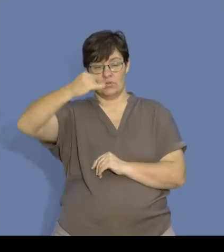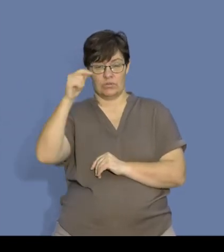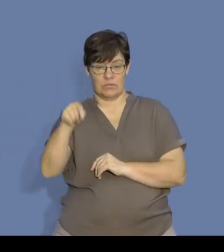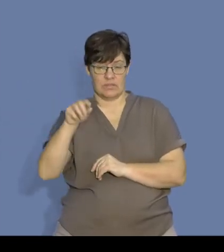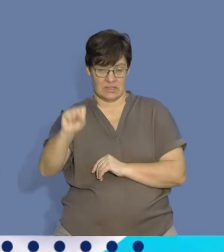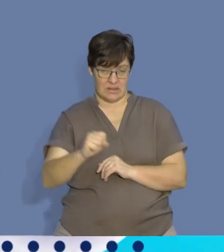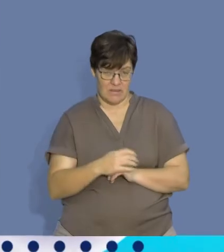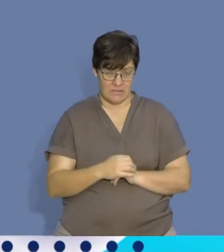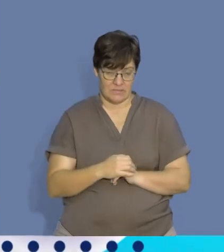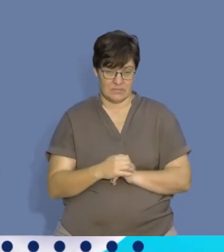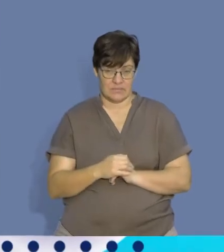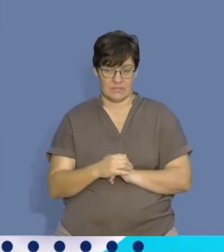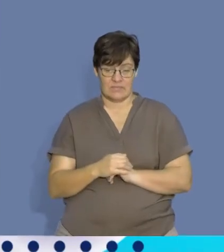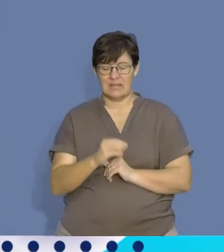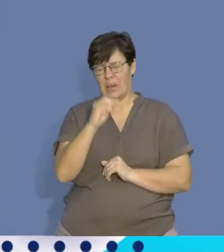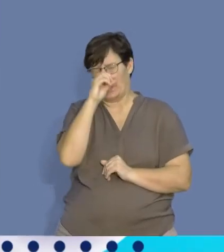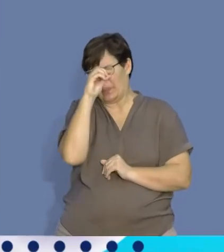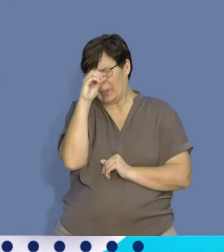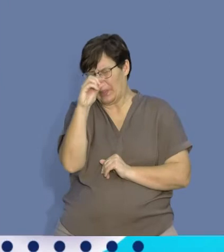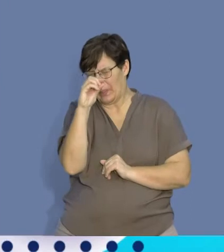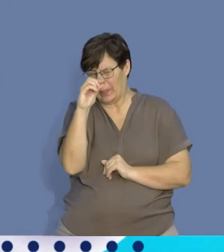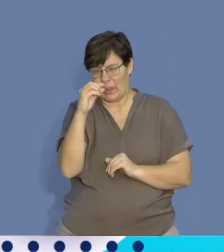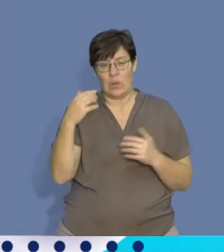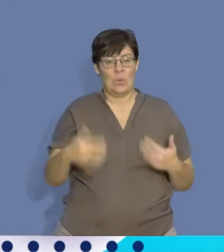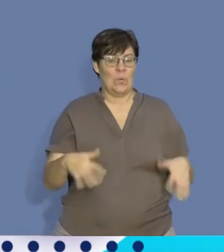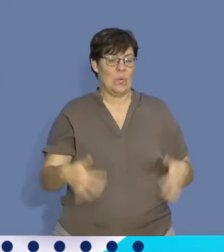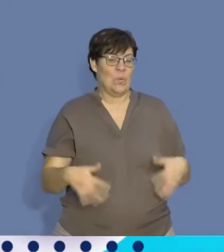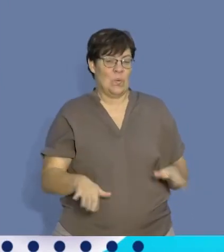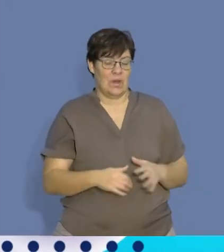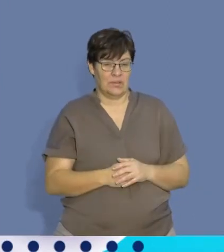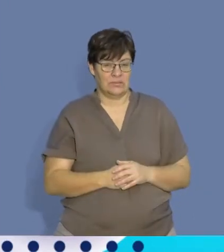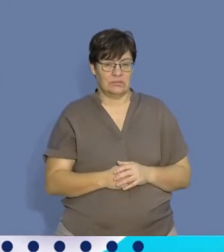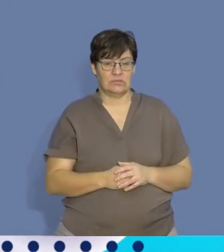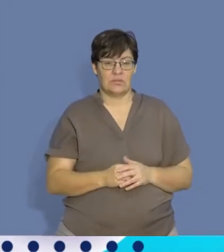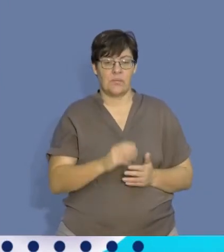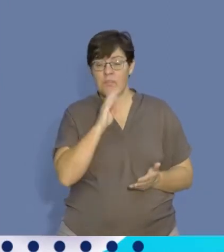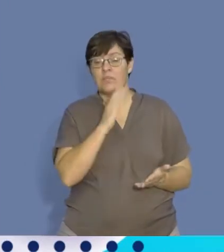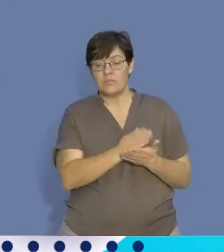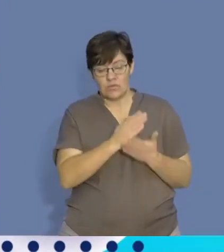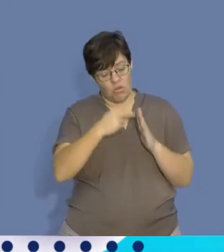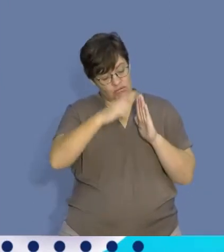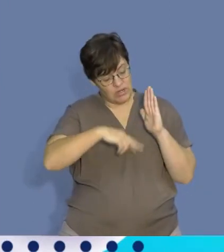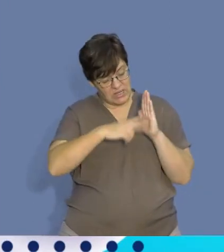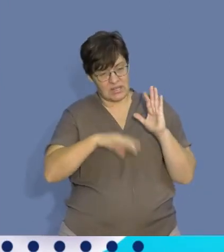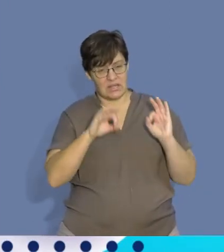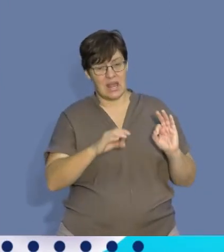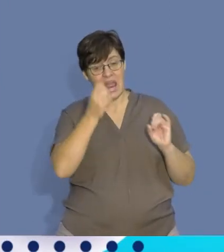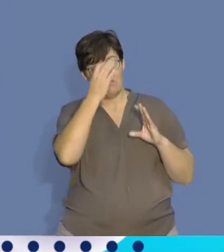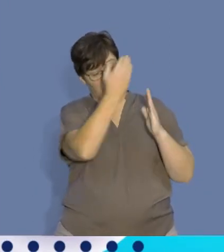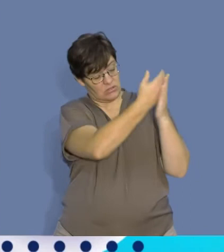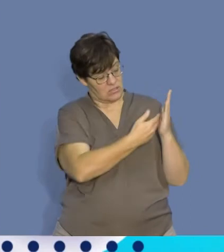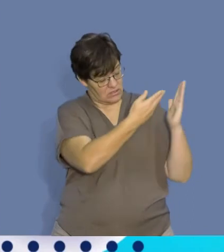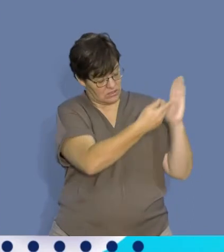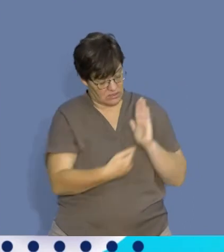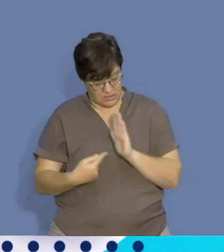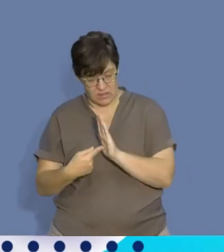It's tiny. Please make sure you read this correctly off your information sheet. You don't need